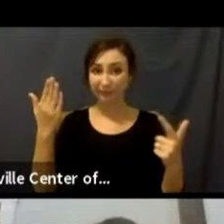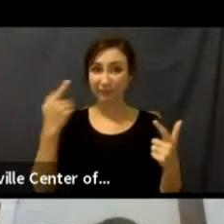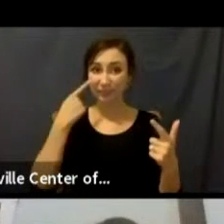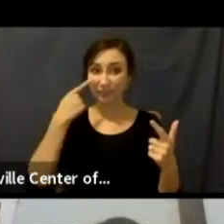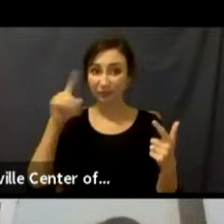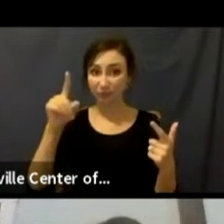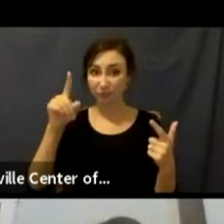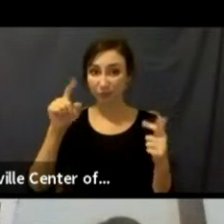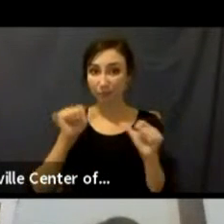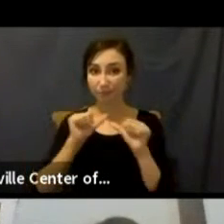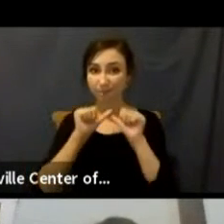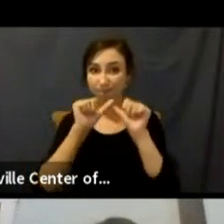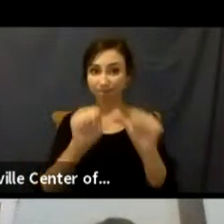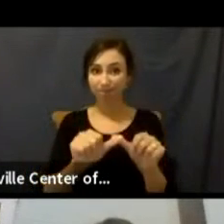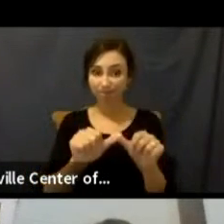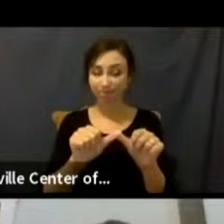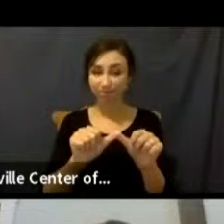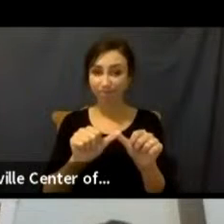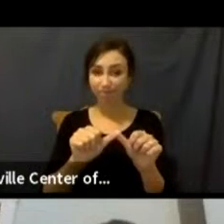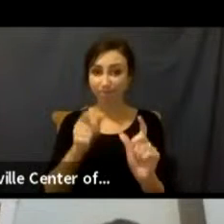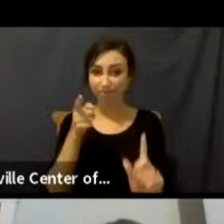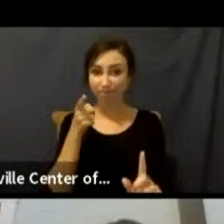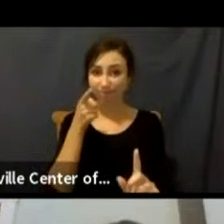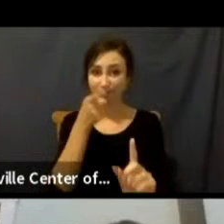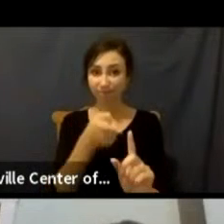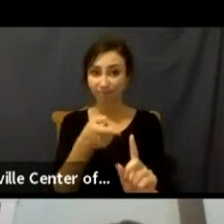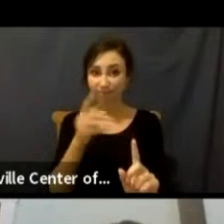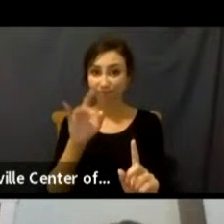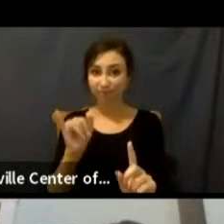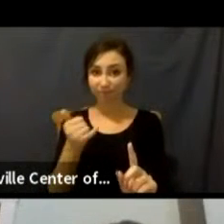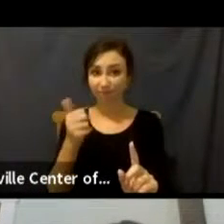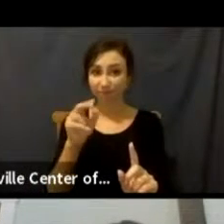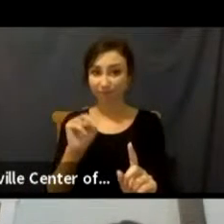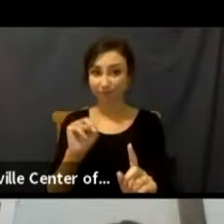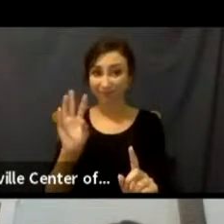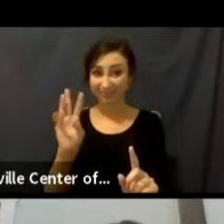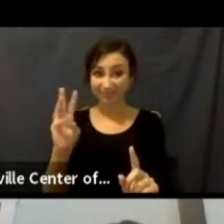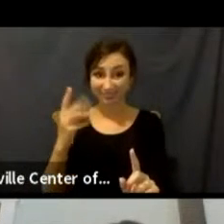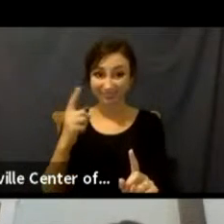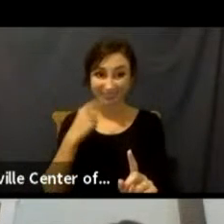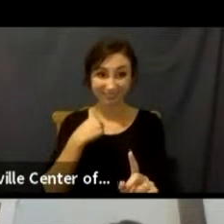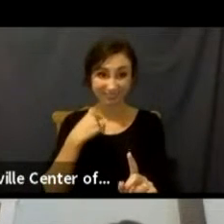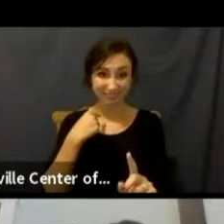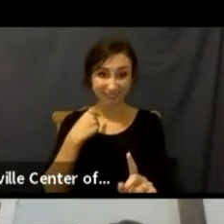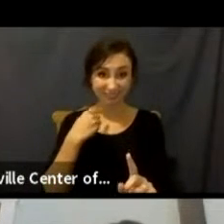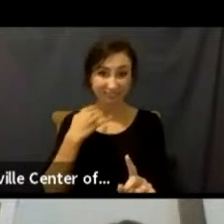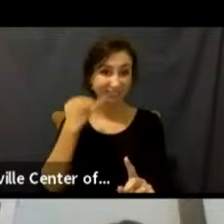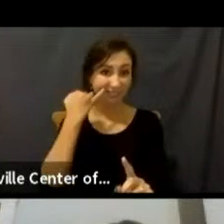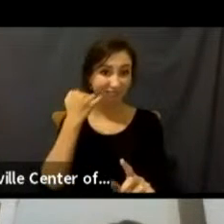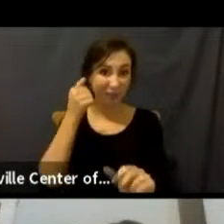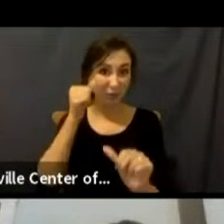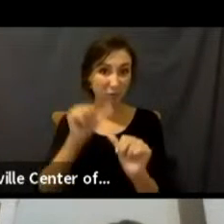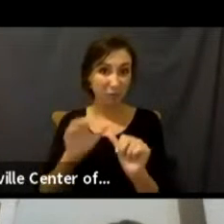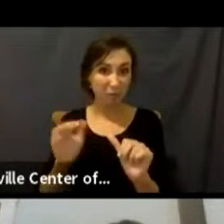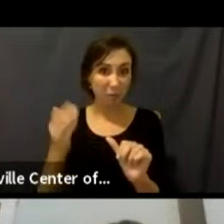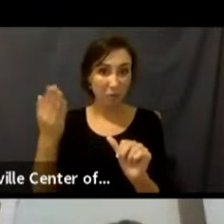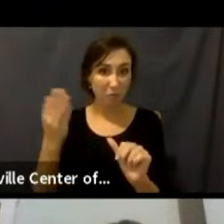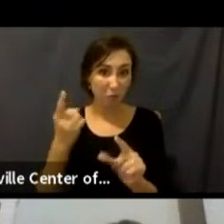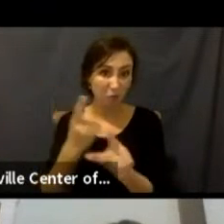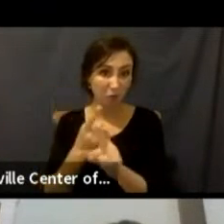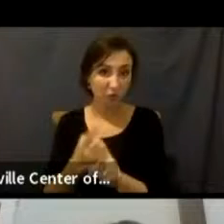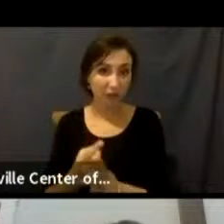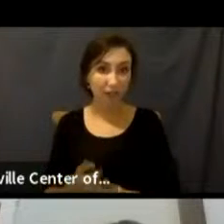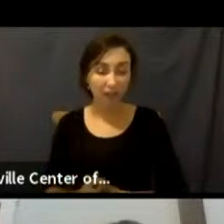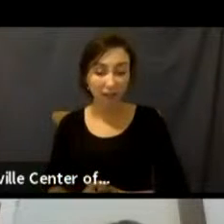on continuation until January the 6th, if I remember the motion correctly.